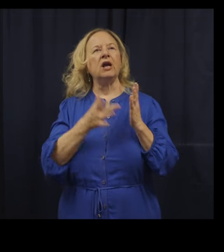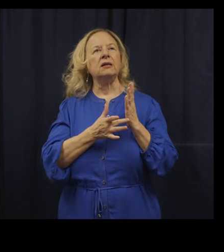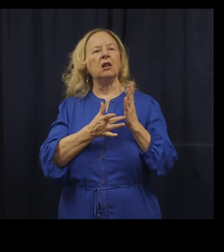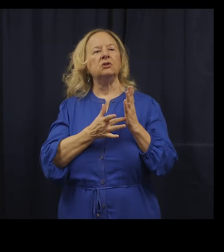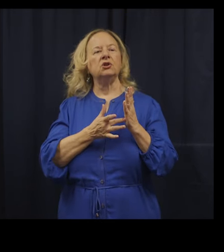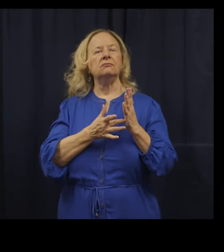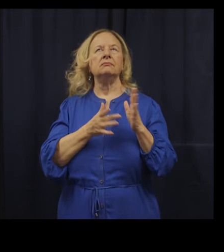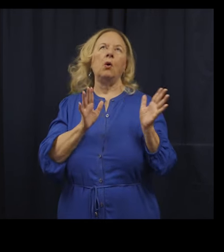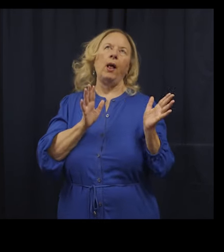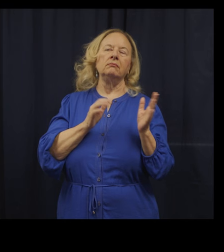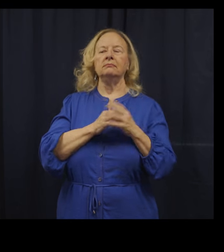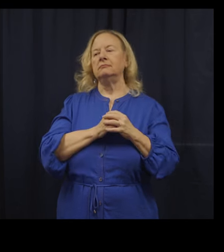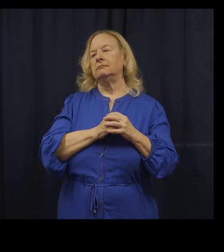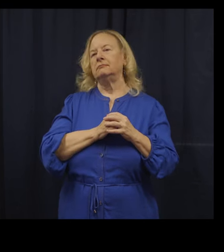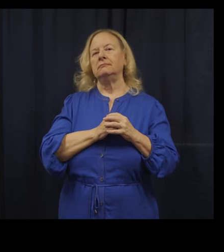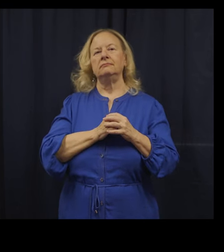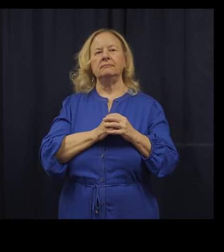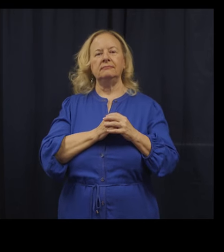let me do it this way.